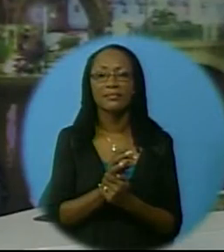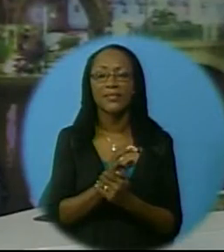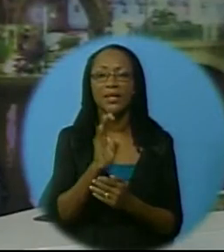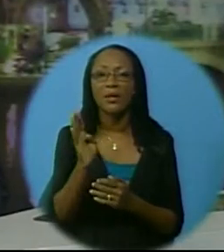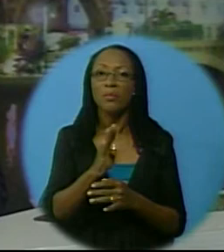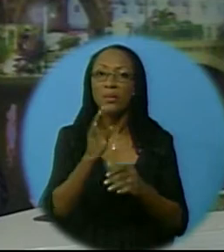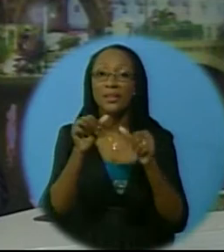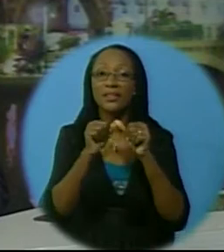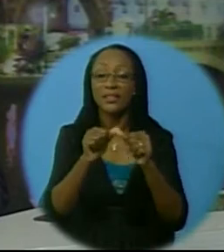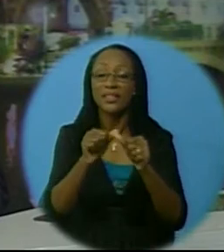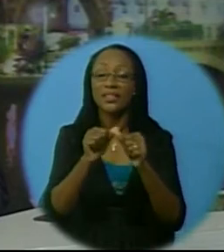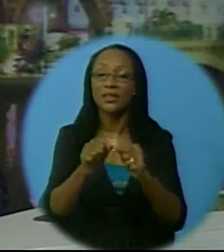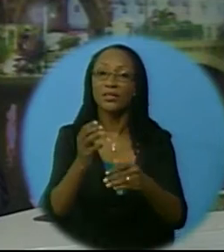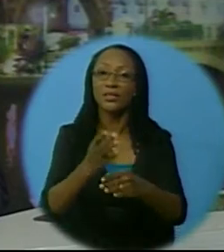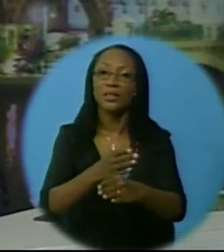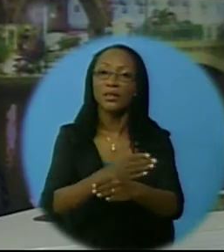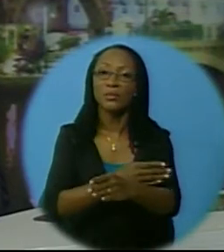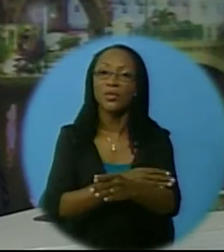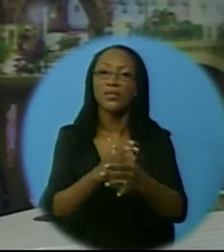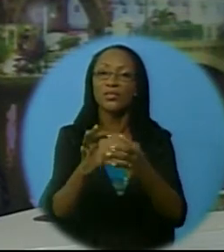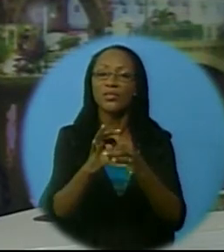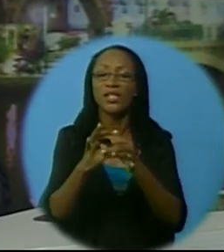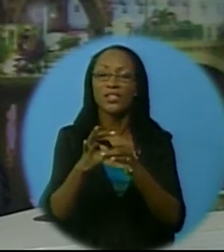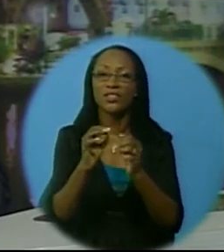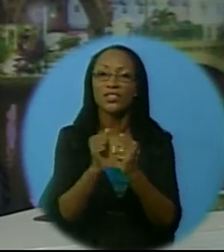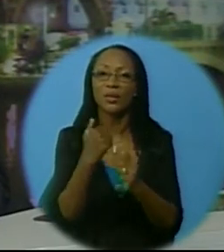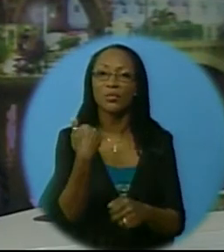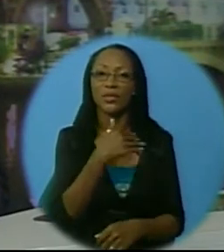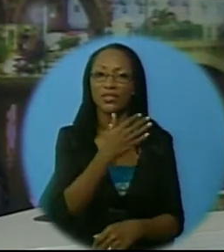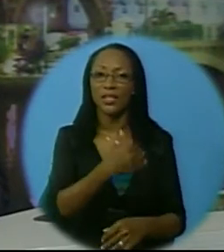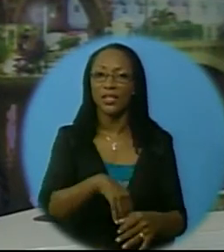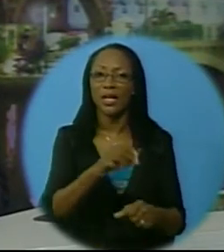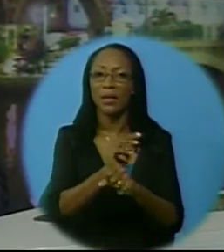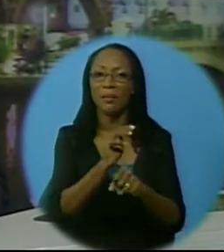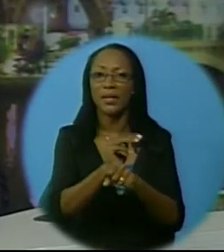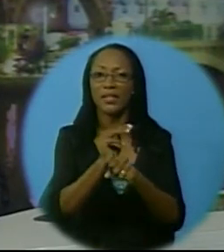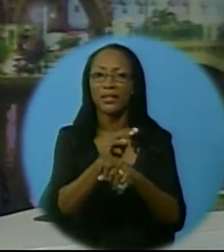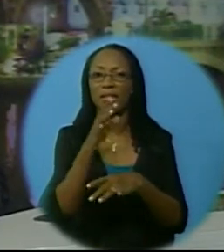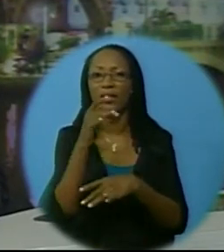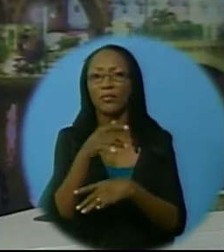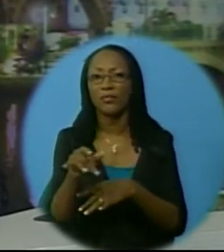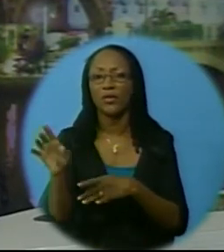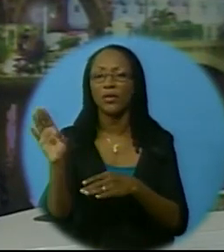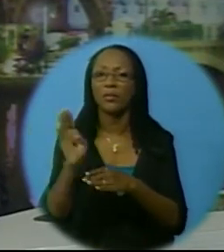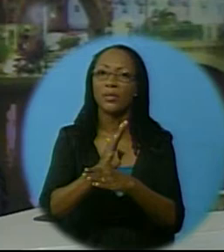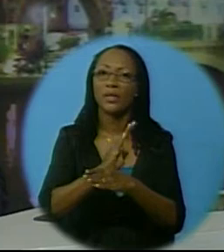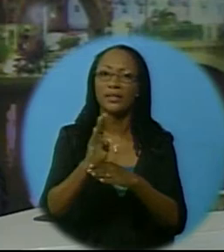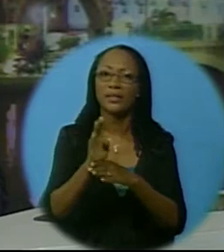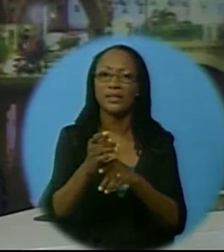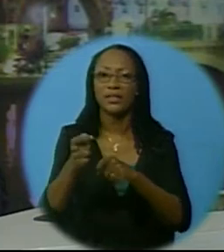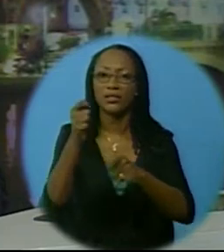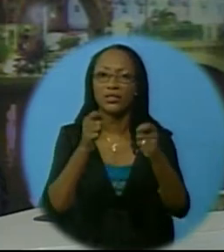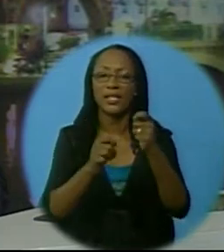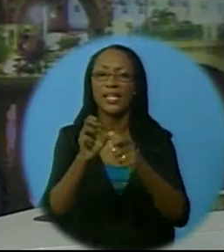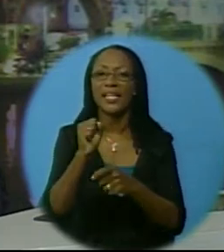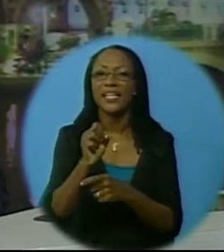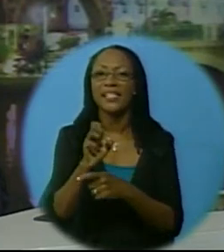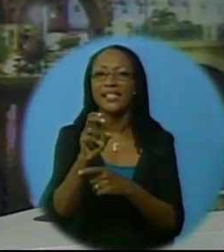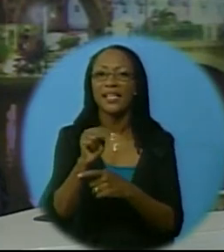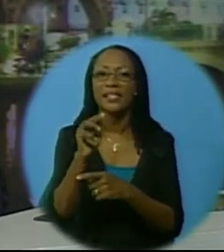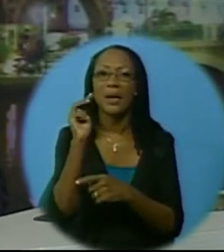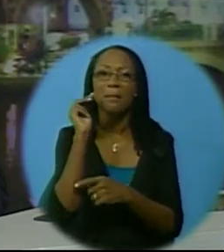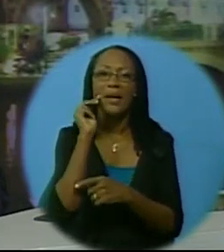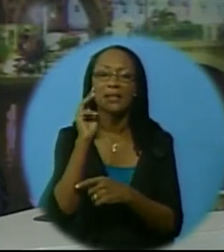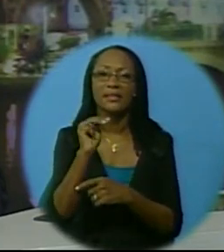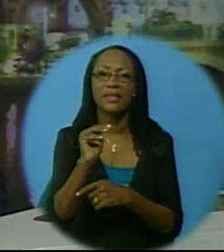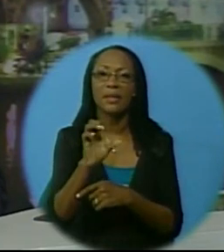Barbados continues to deepen its relationship with China, and Minister of Foreign Affairs and Foreign Trade, Senator Maxine McLean,